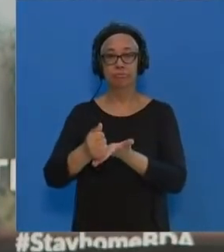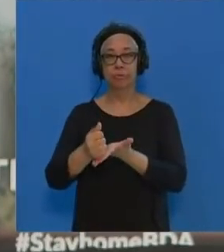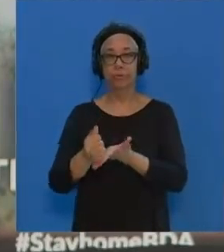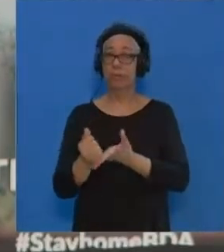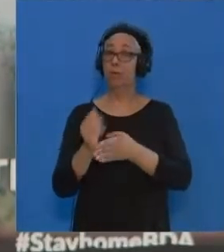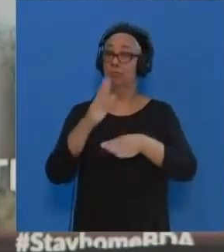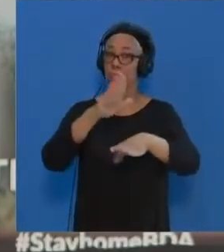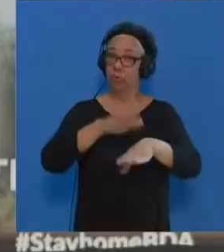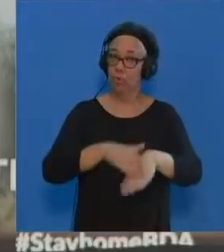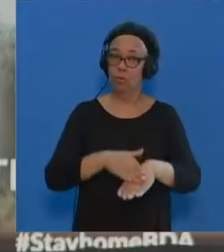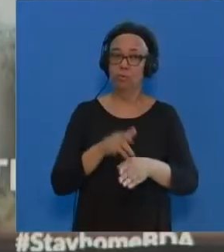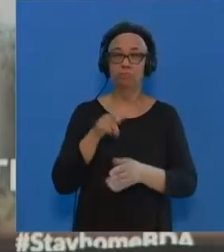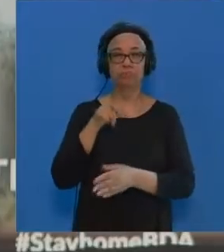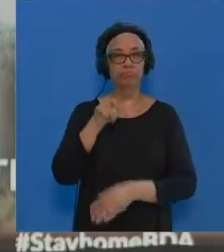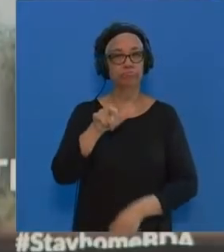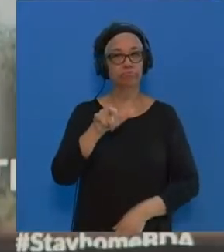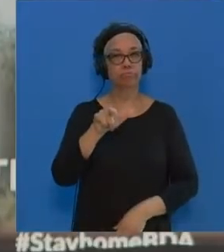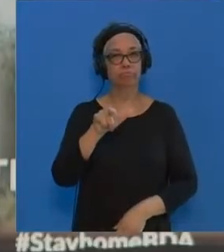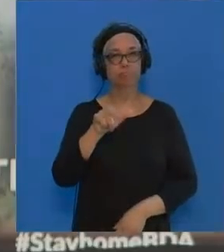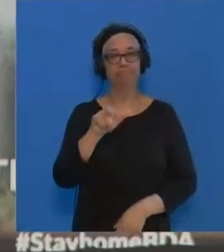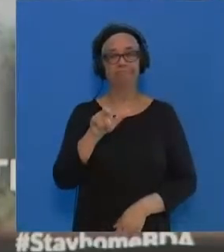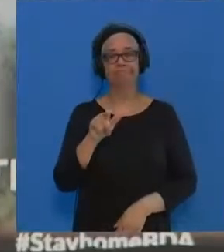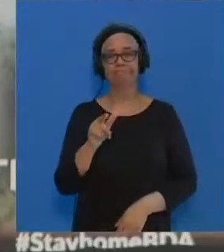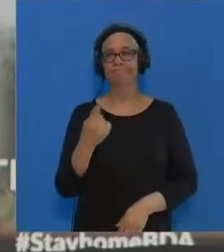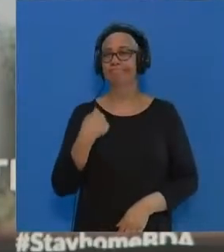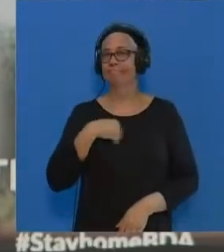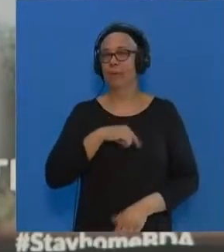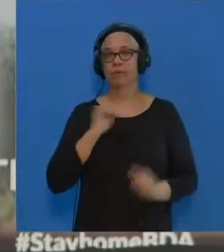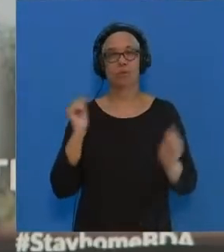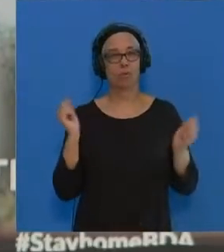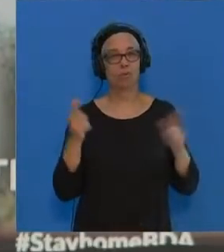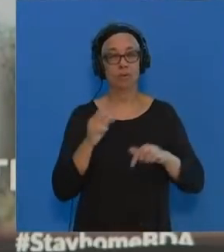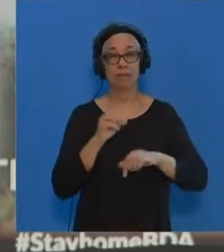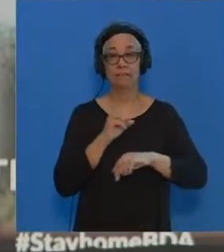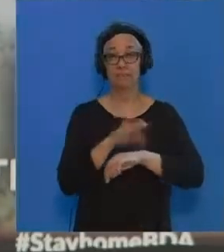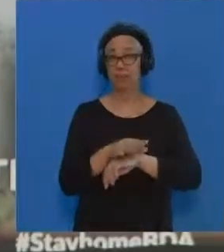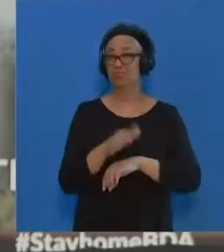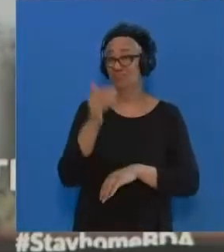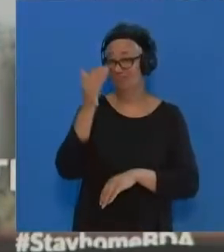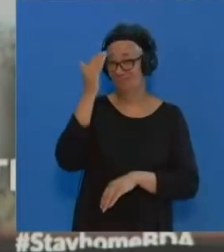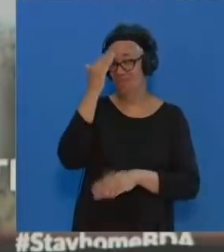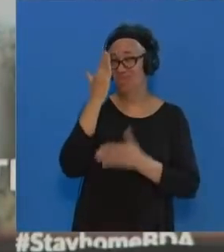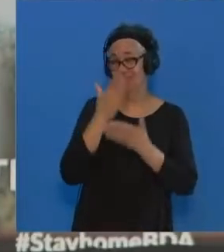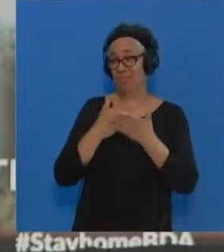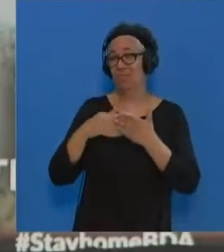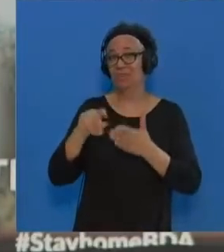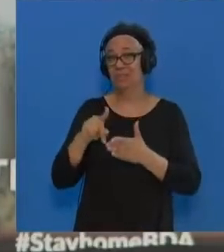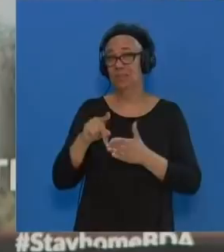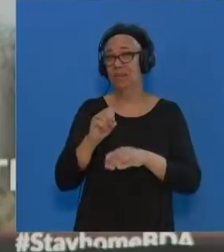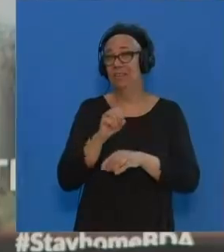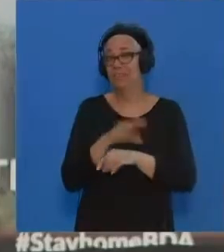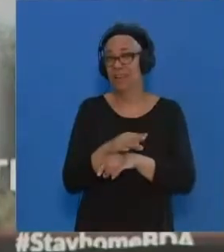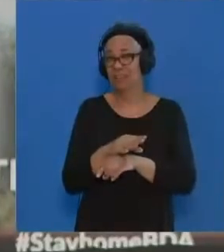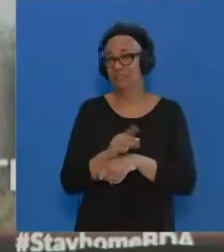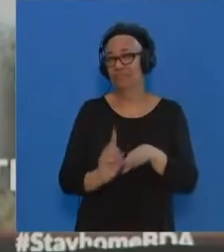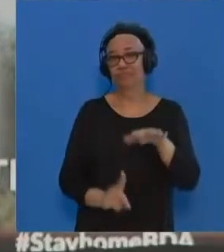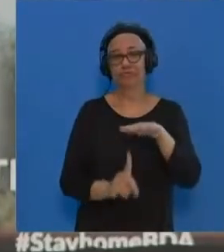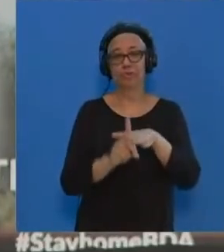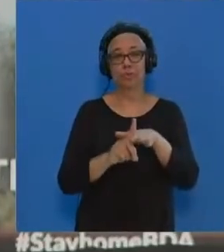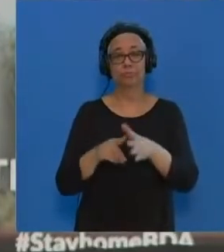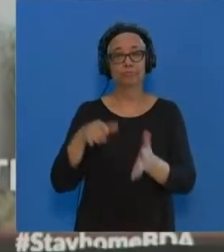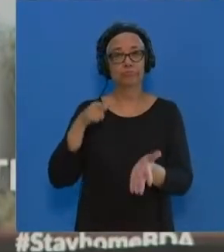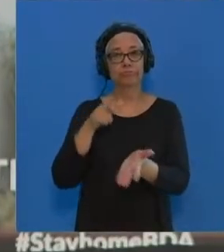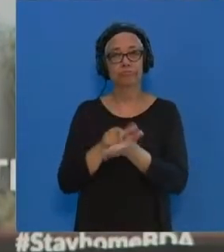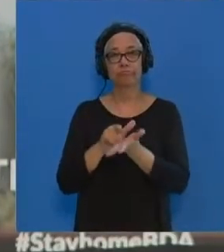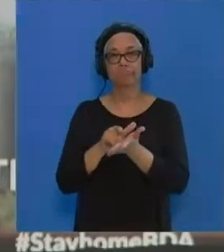plane. We have all been affected or know someone who's been affected by showing up at the airport and